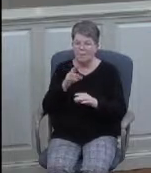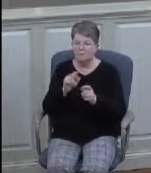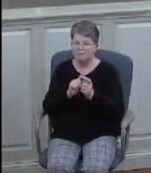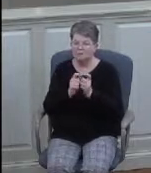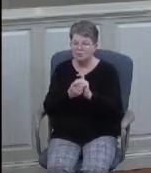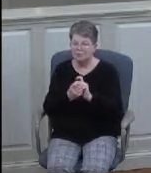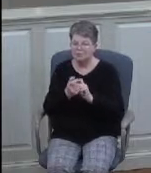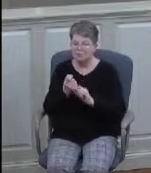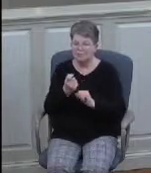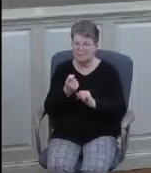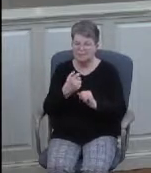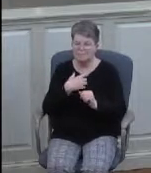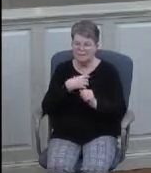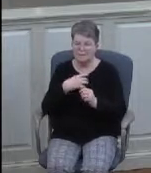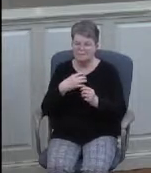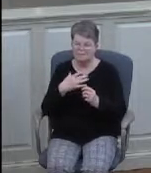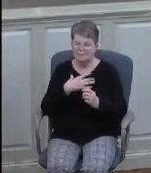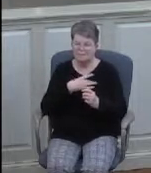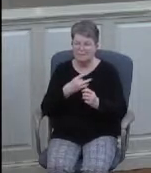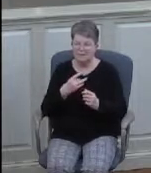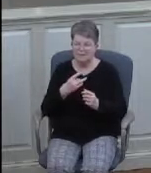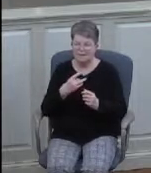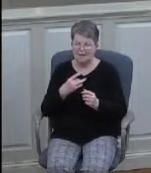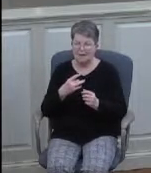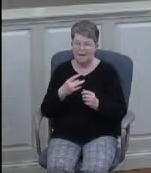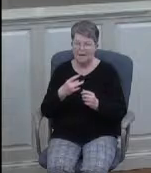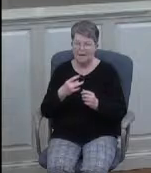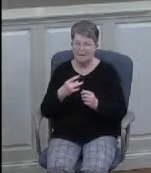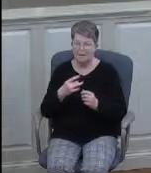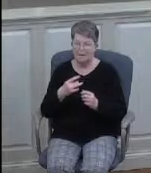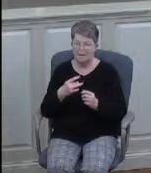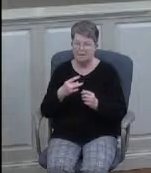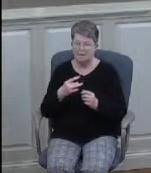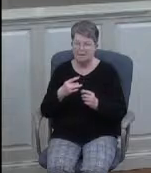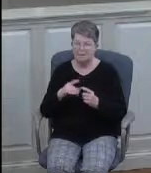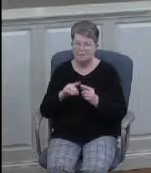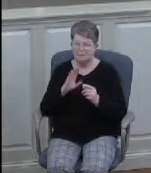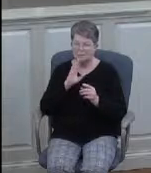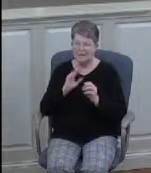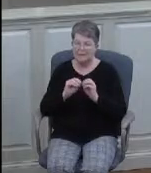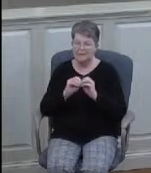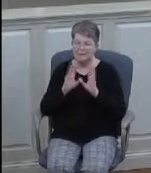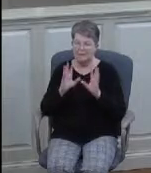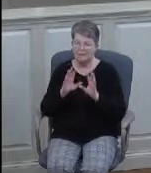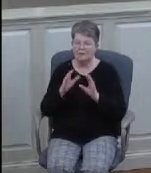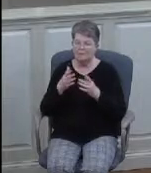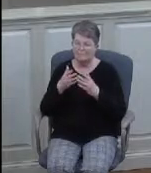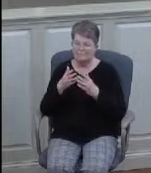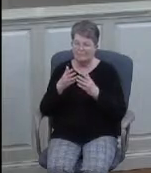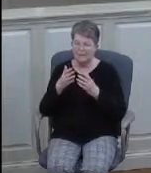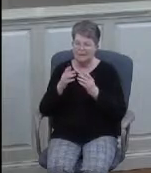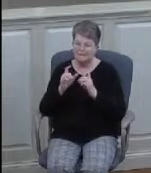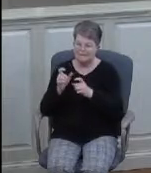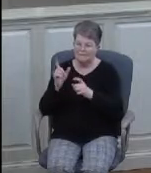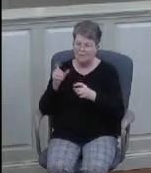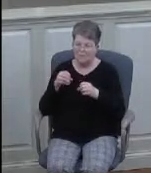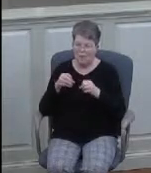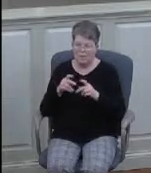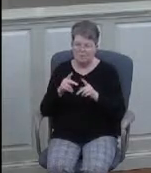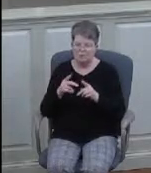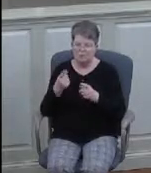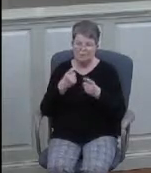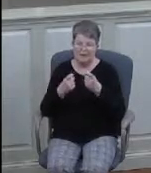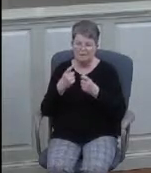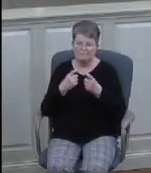I'd like to just, in being transparent and letting you all have an opportunity to ask me any questions about these things that you haven't seen